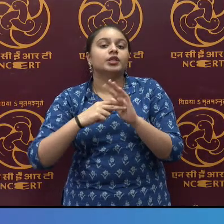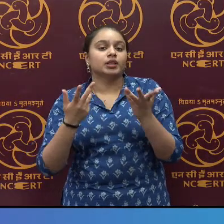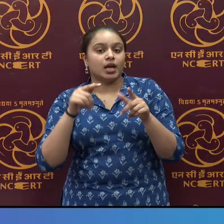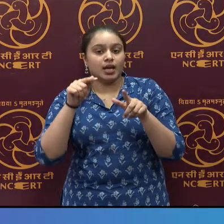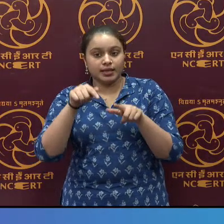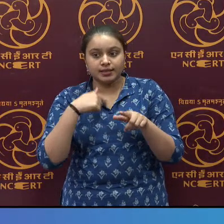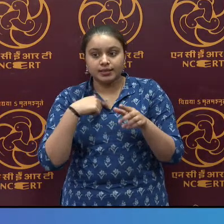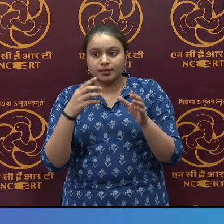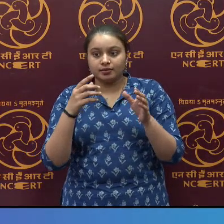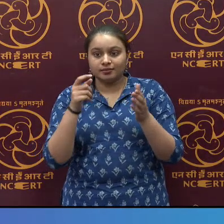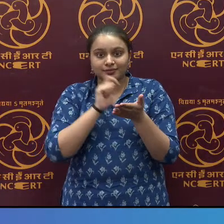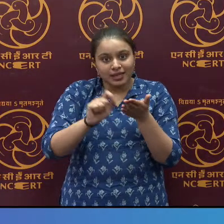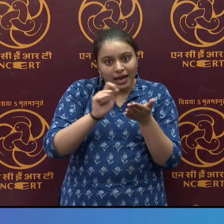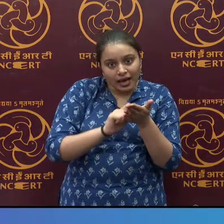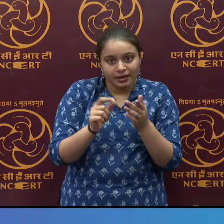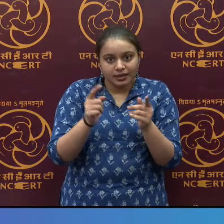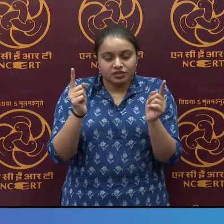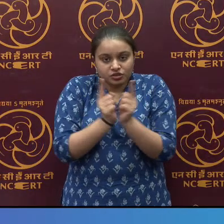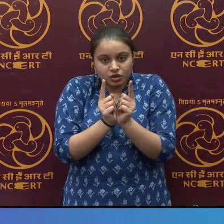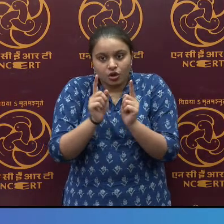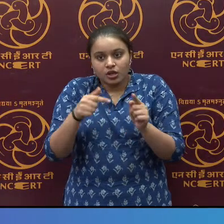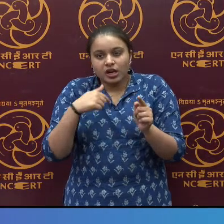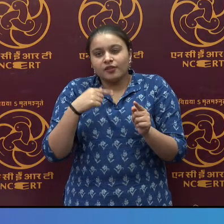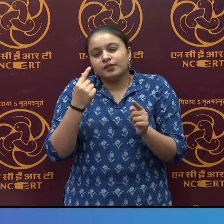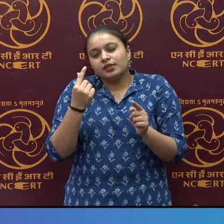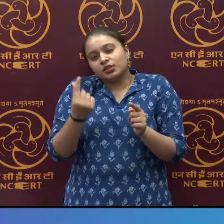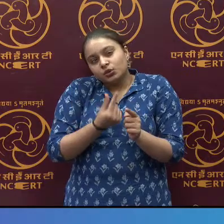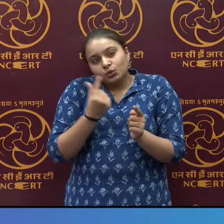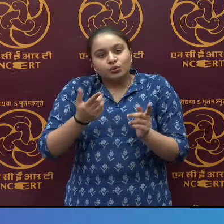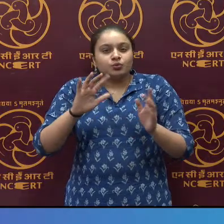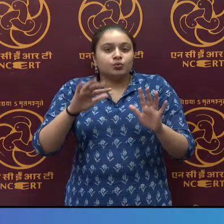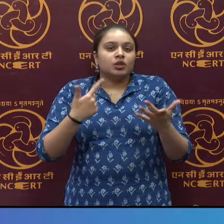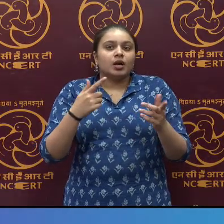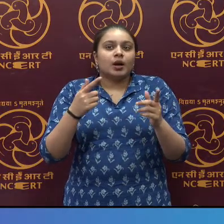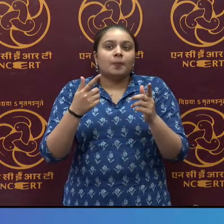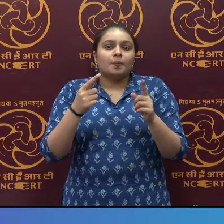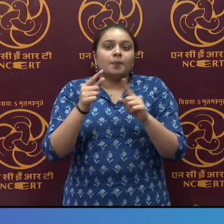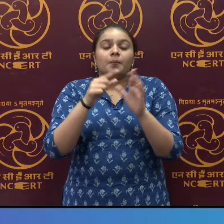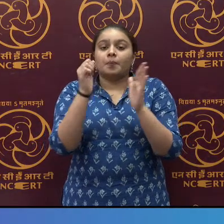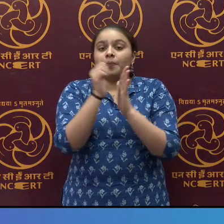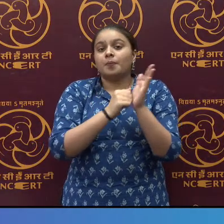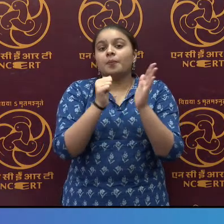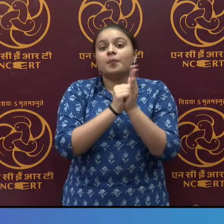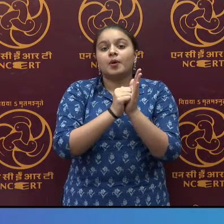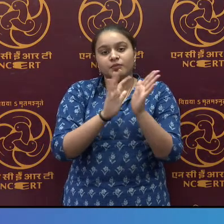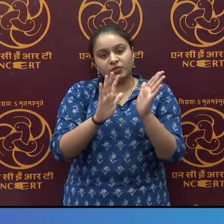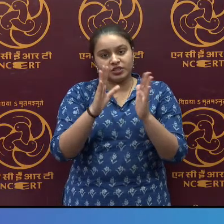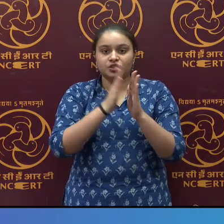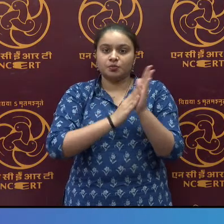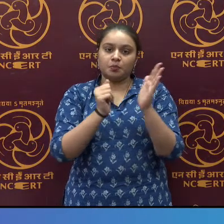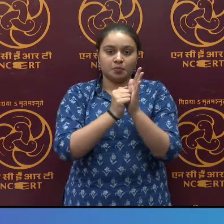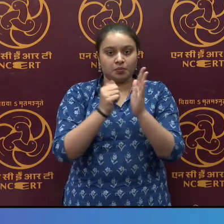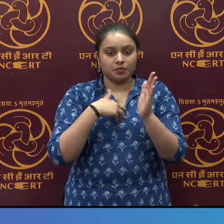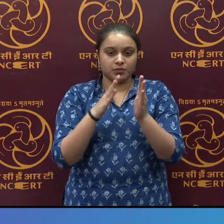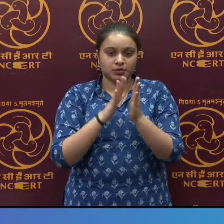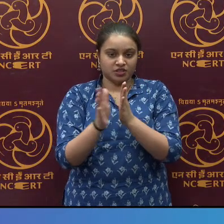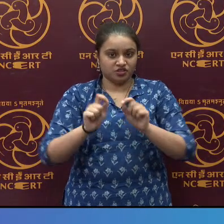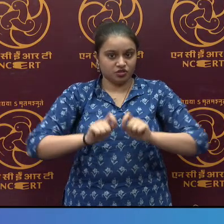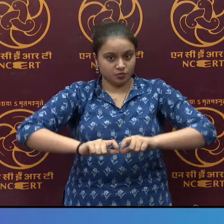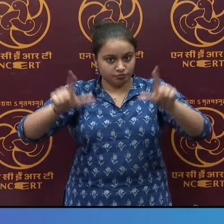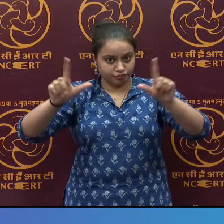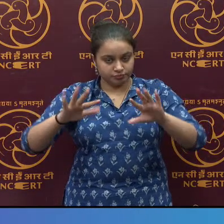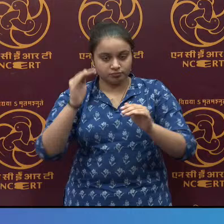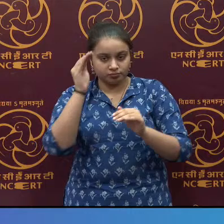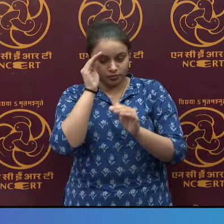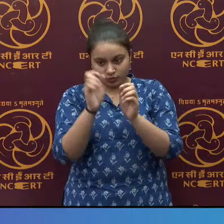it's a piece of writing which is usually intended for publication. So purpose is publication either in a